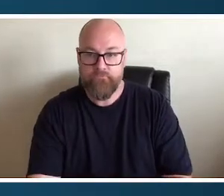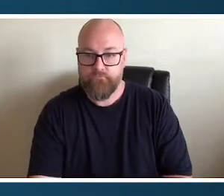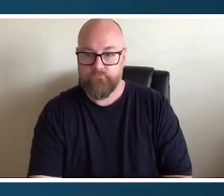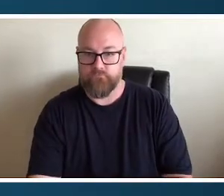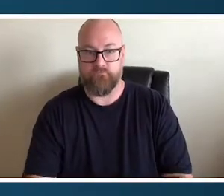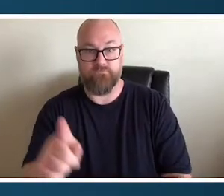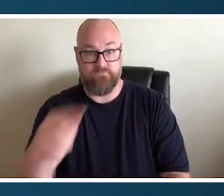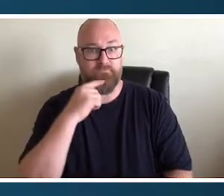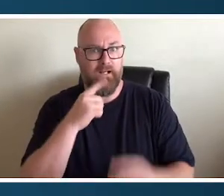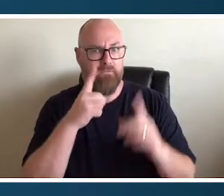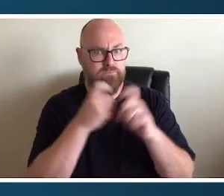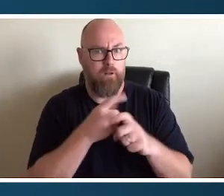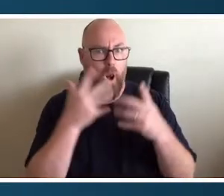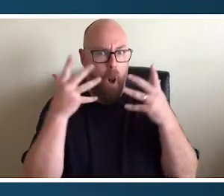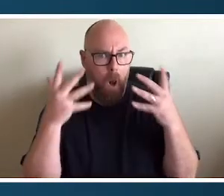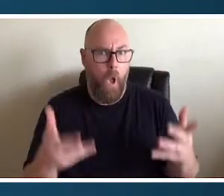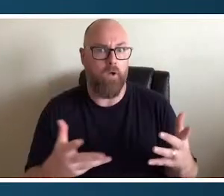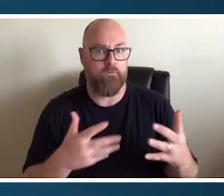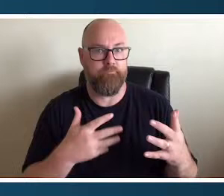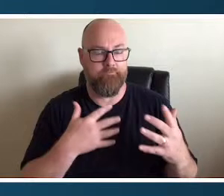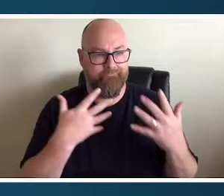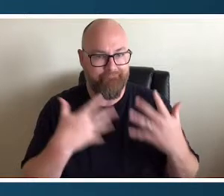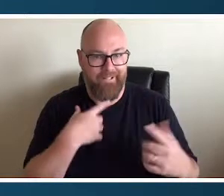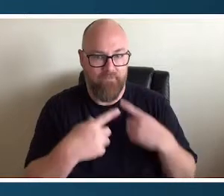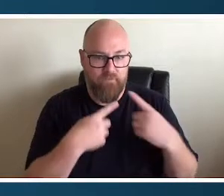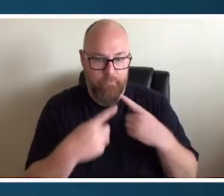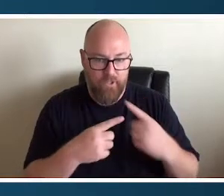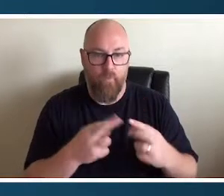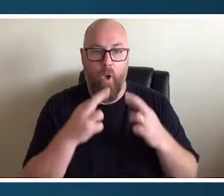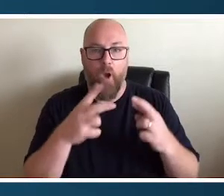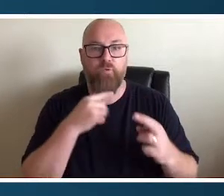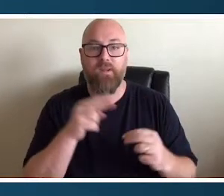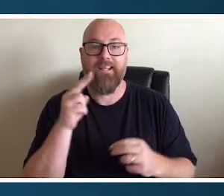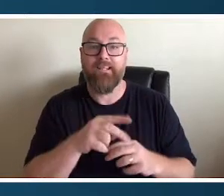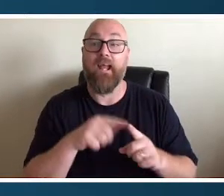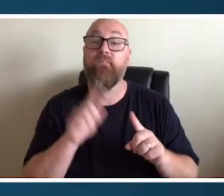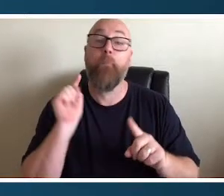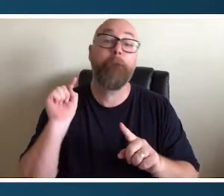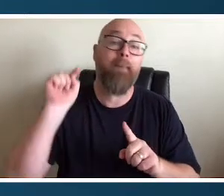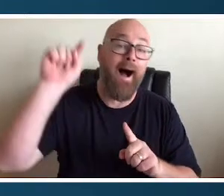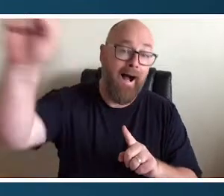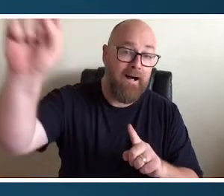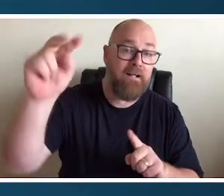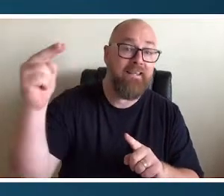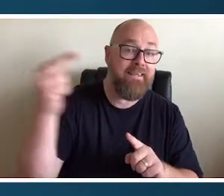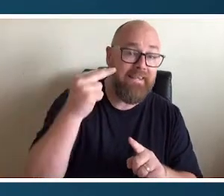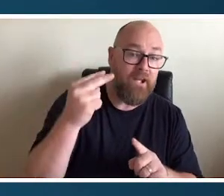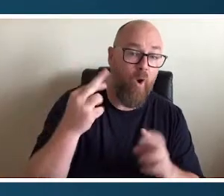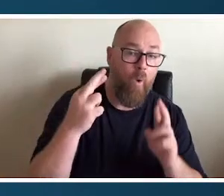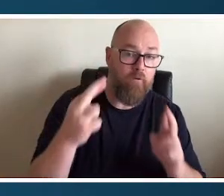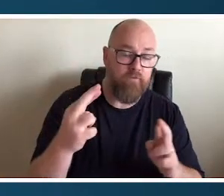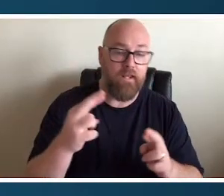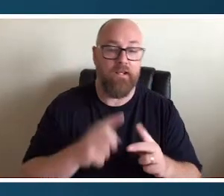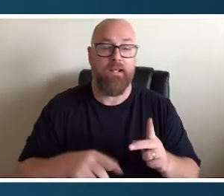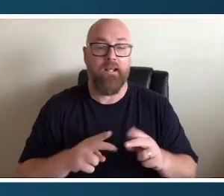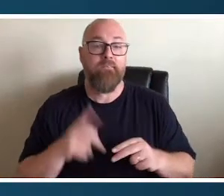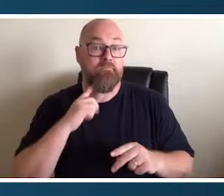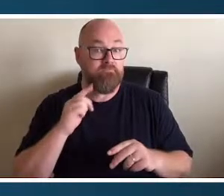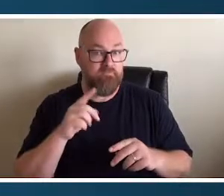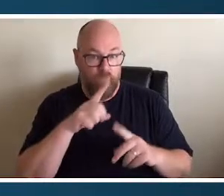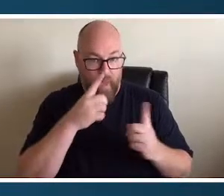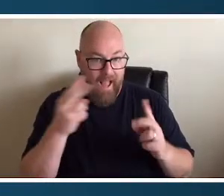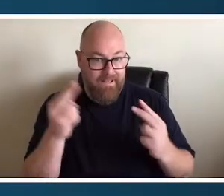with me. I hope you can see the detail at the back, but if not, please raise your hand. I'll try to walk you through all the details